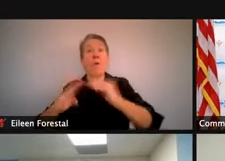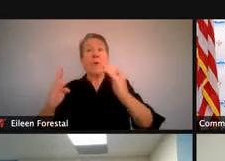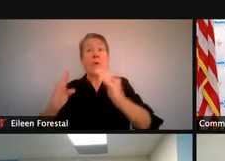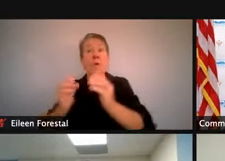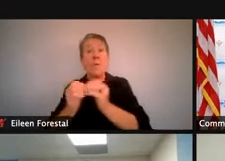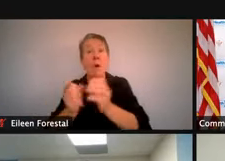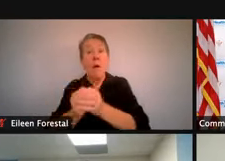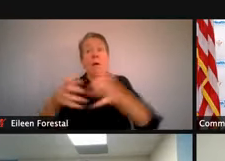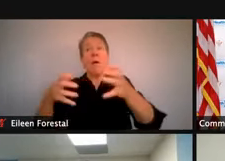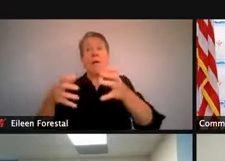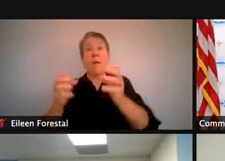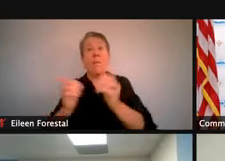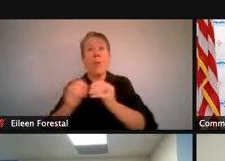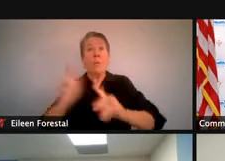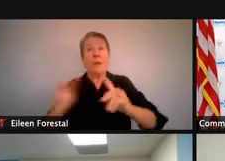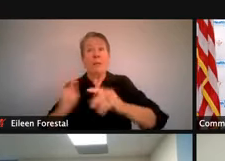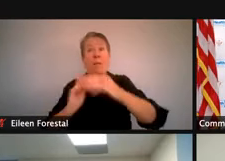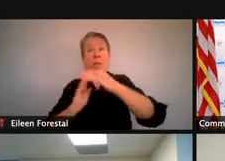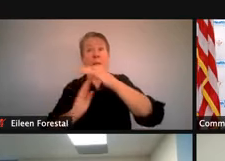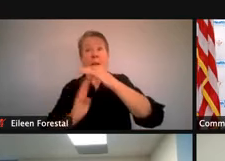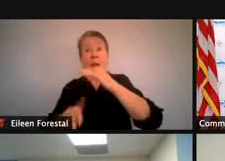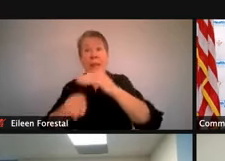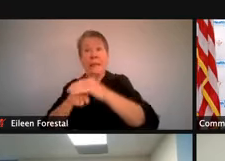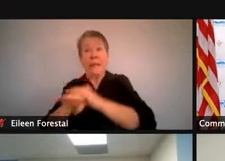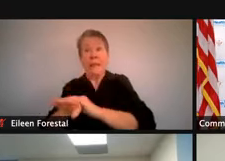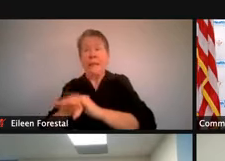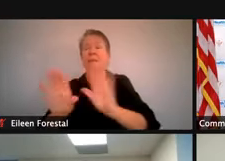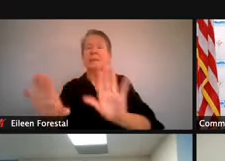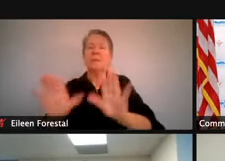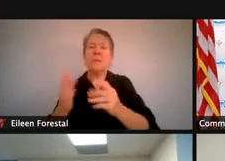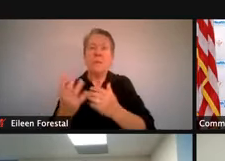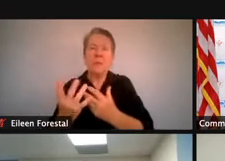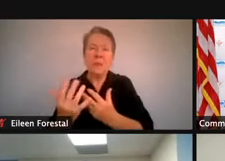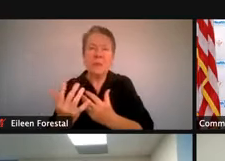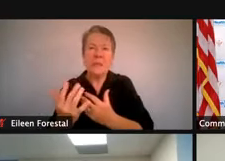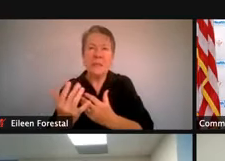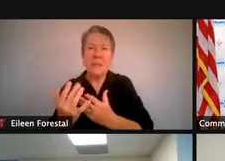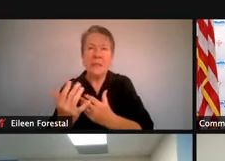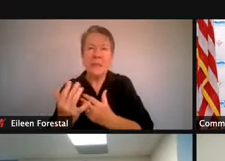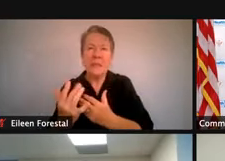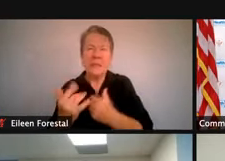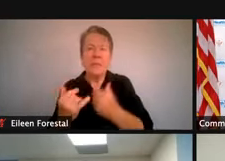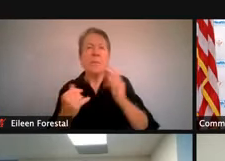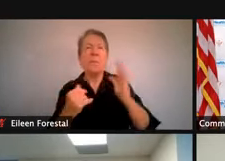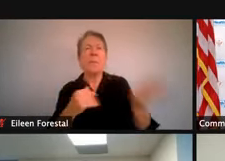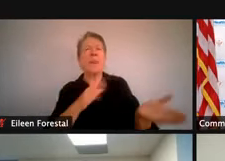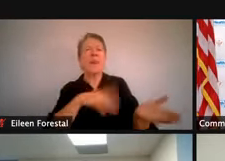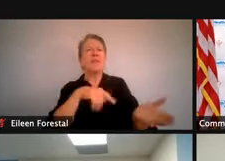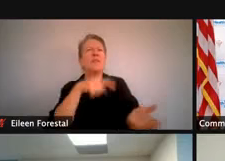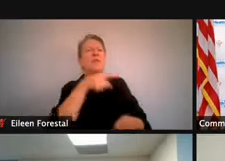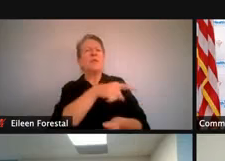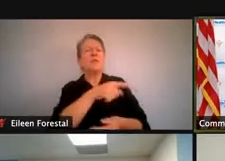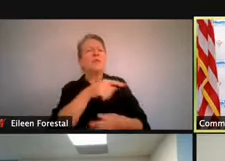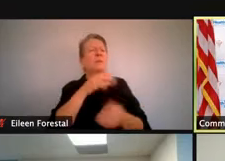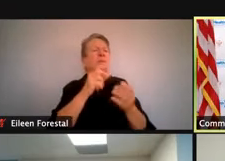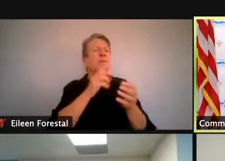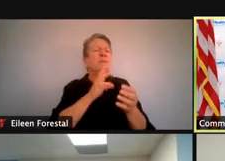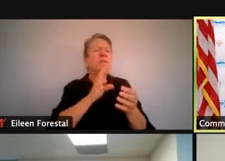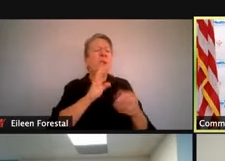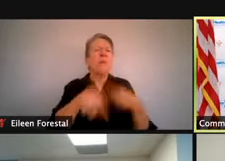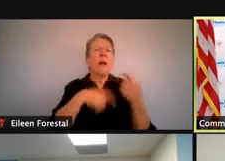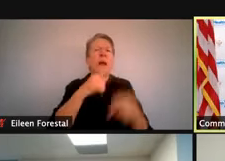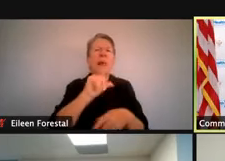ones out for the holidays, and or evidence that the Lakewood approach has worked or is working? Sure.